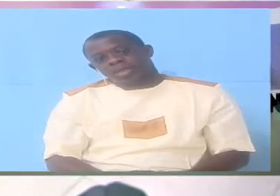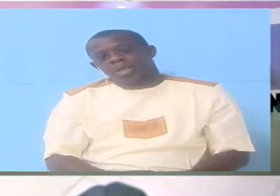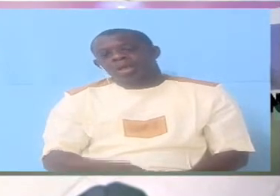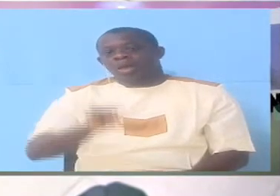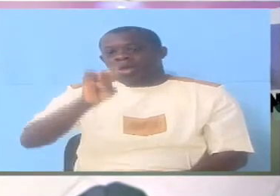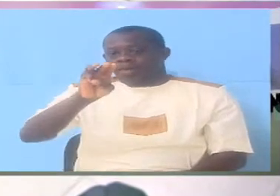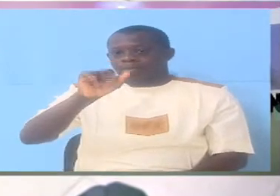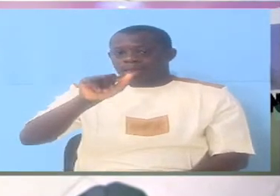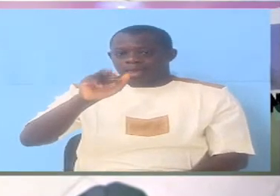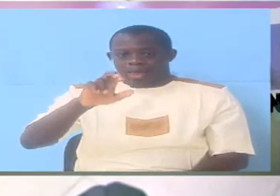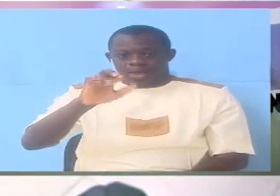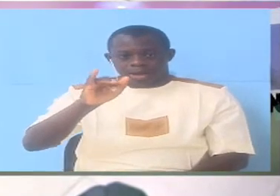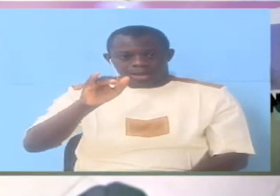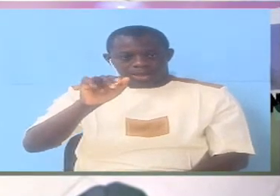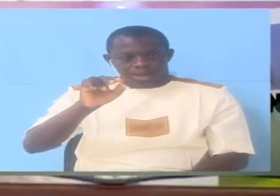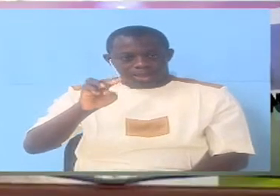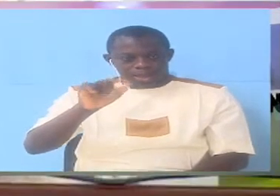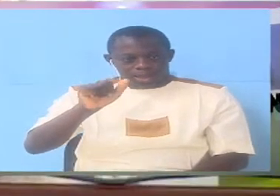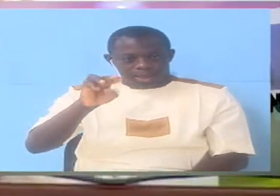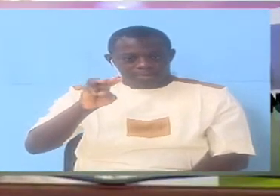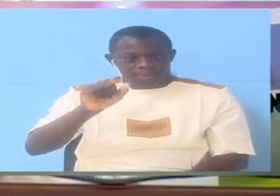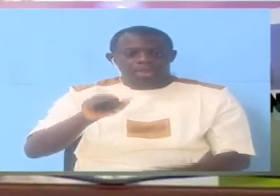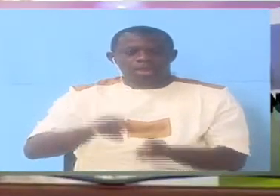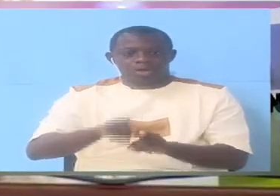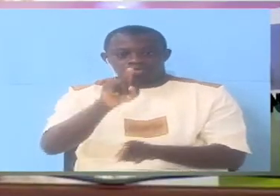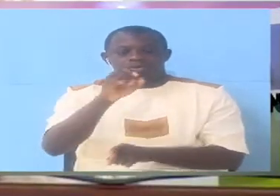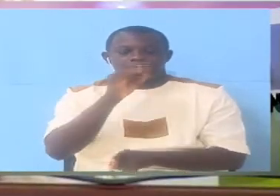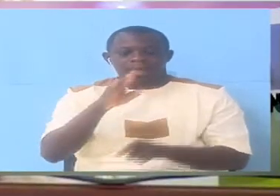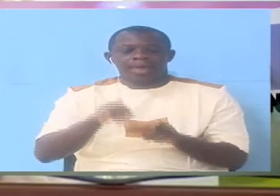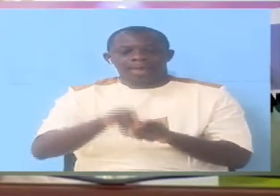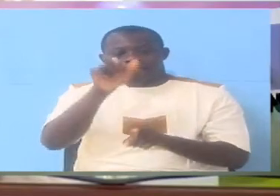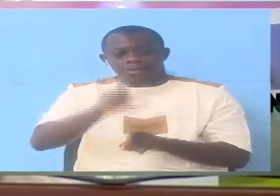Mariama Sise, you said she is heavy built?